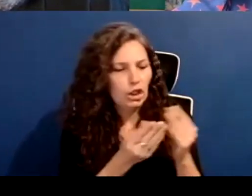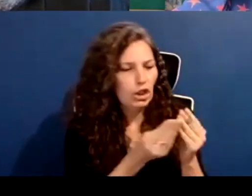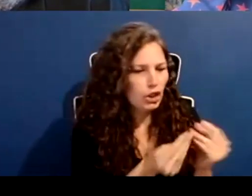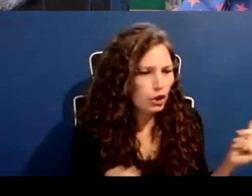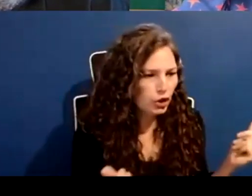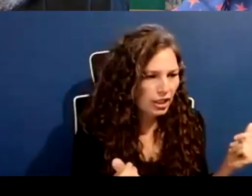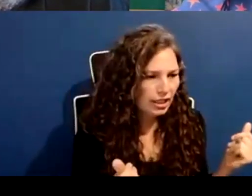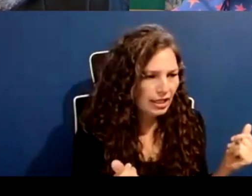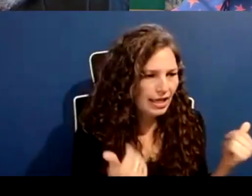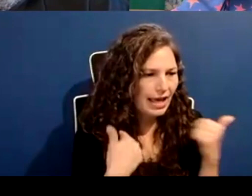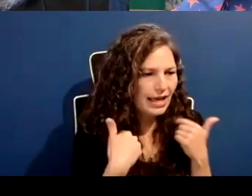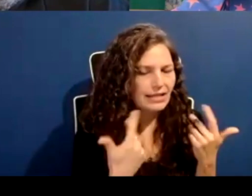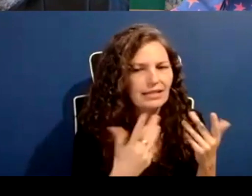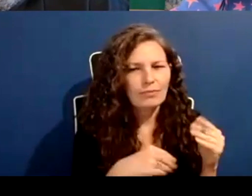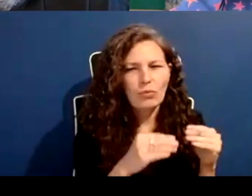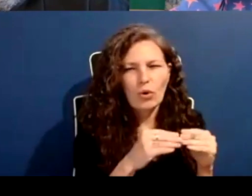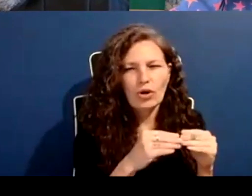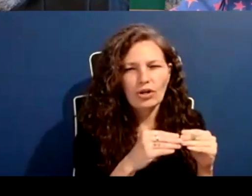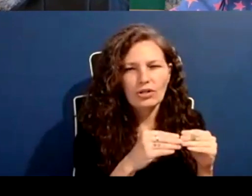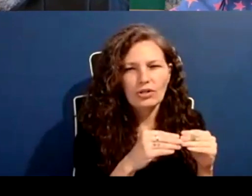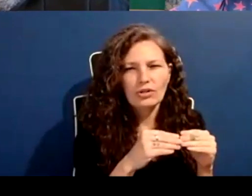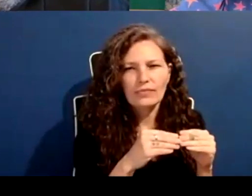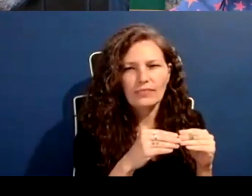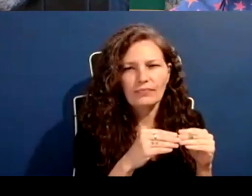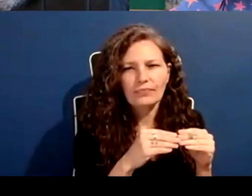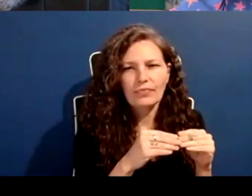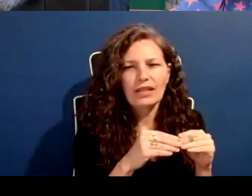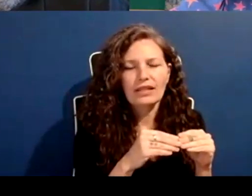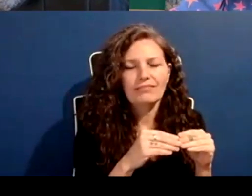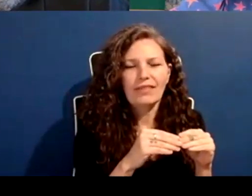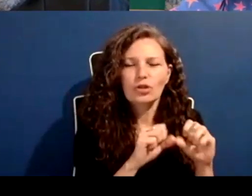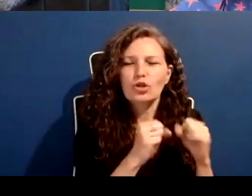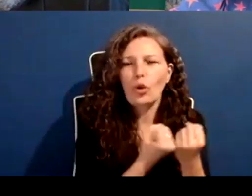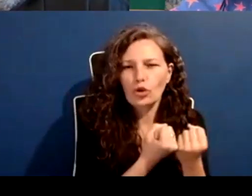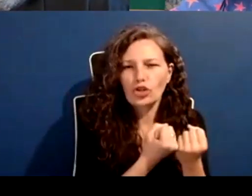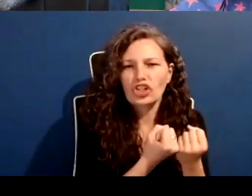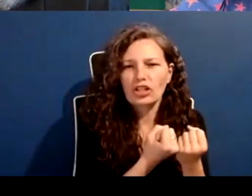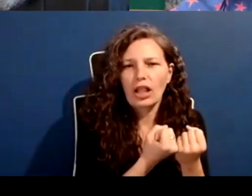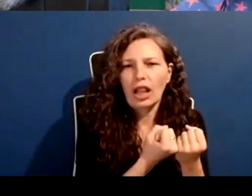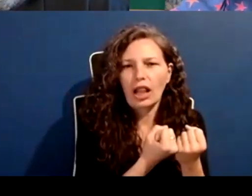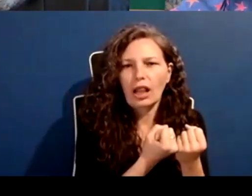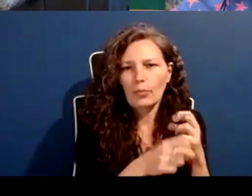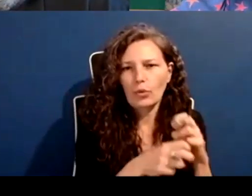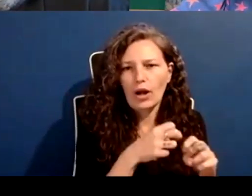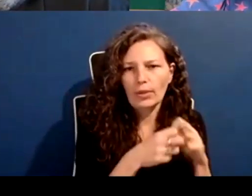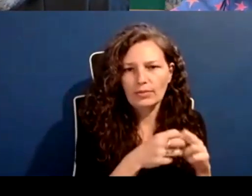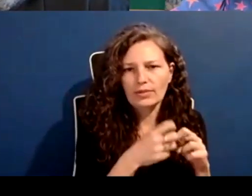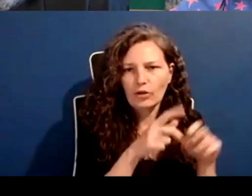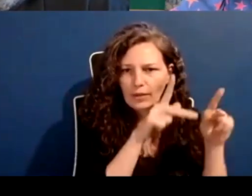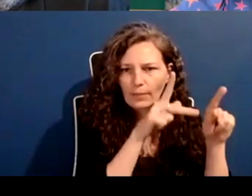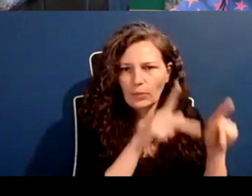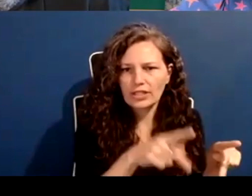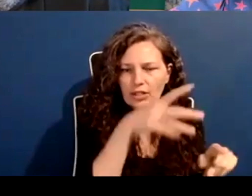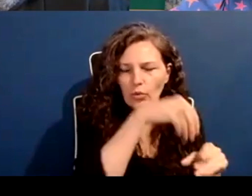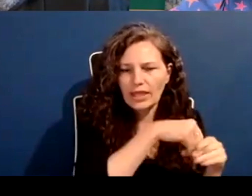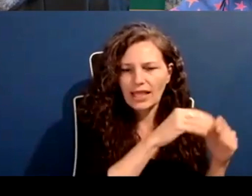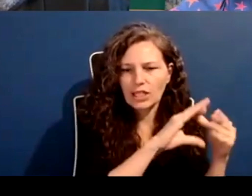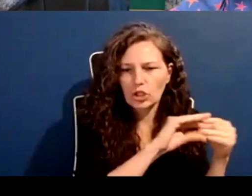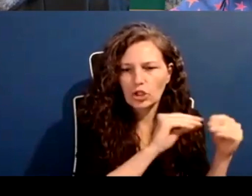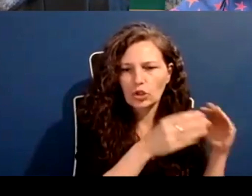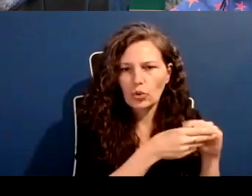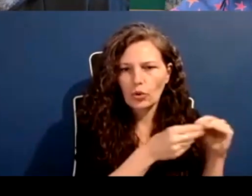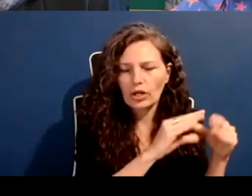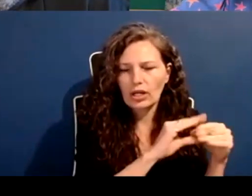the person in that story. And I think it's also worth noting that the